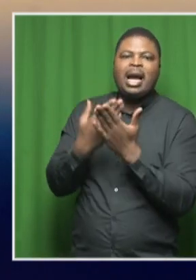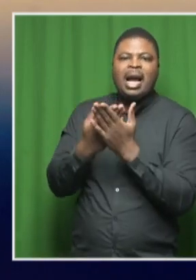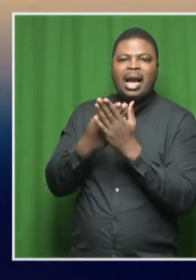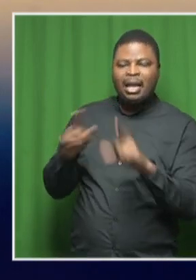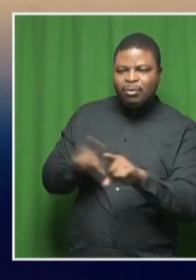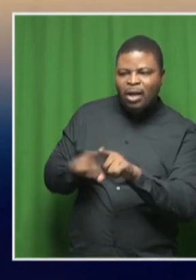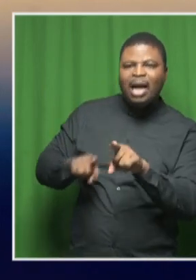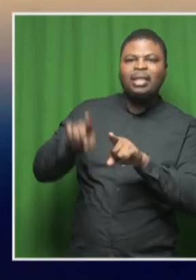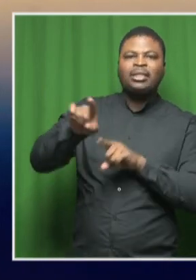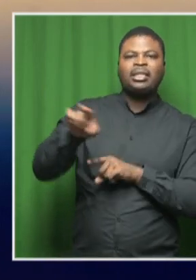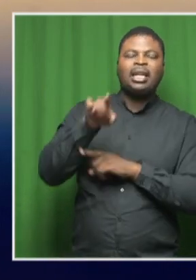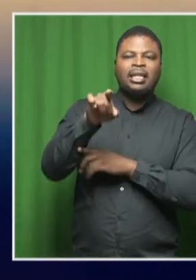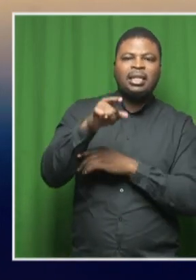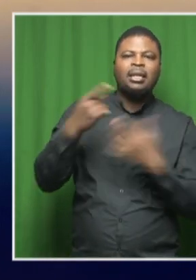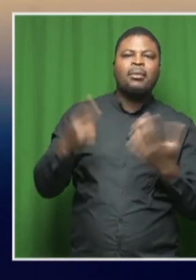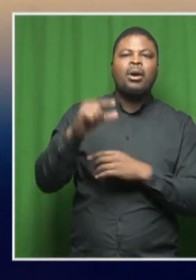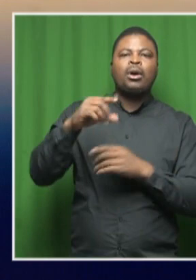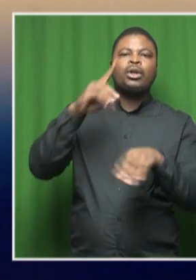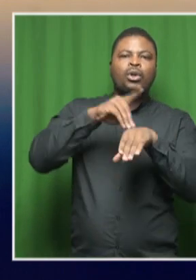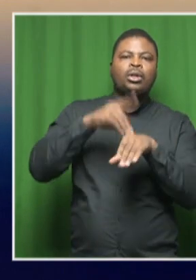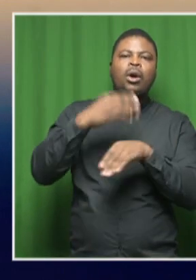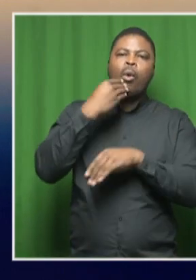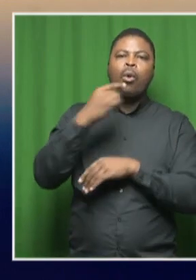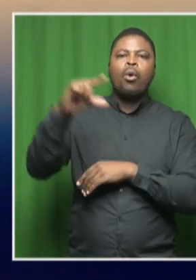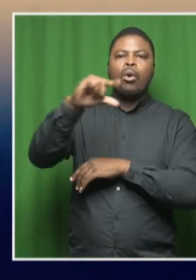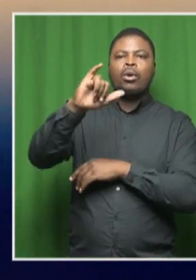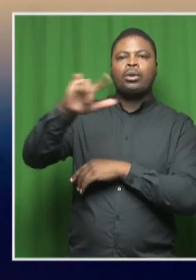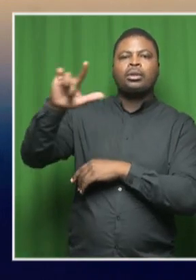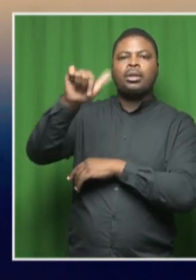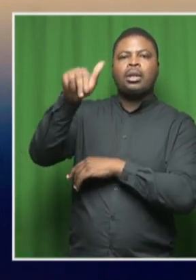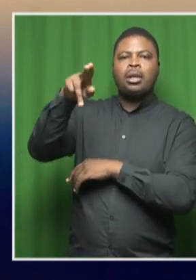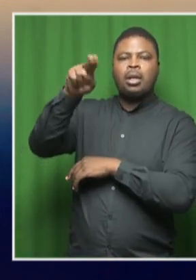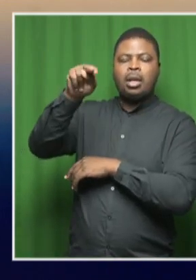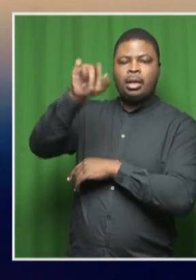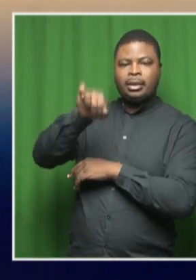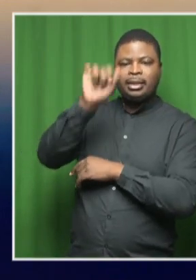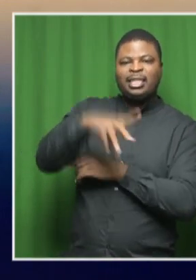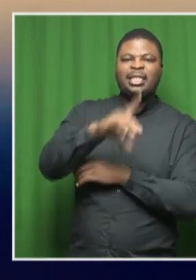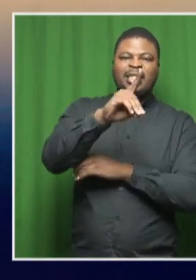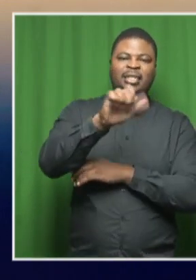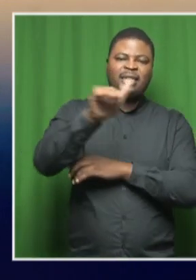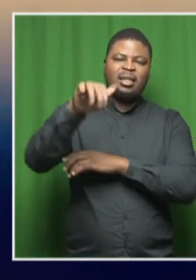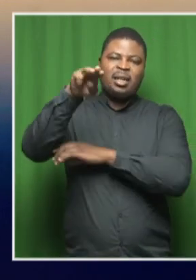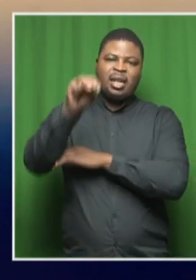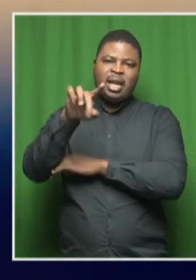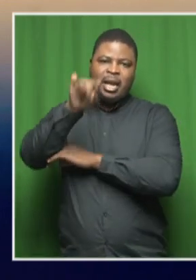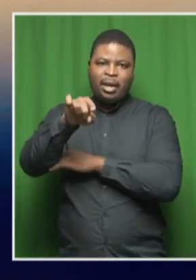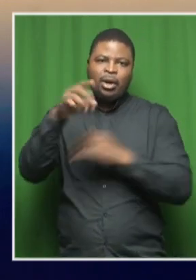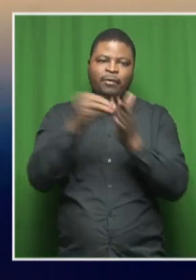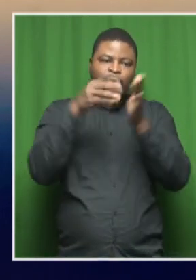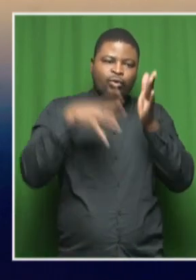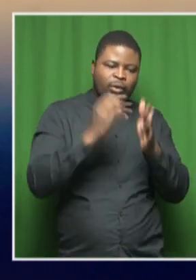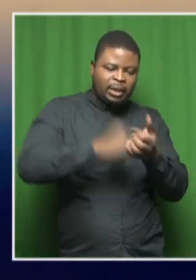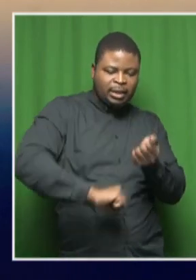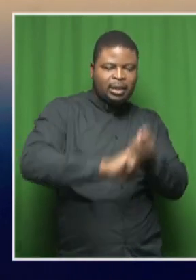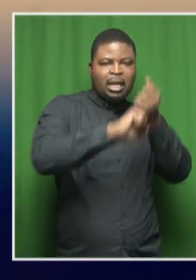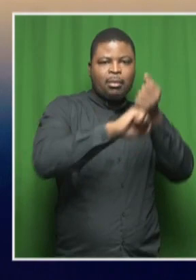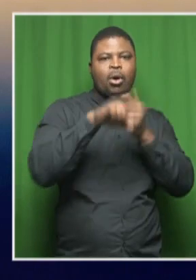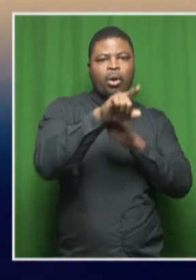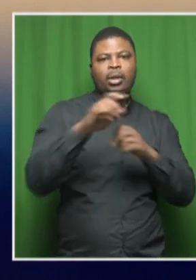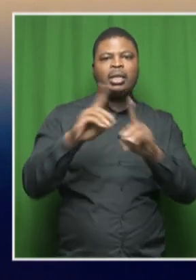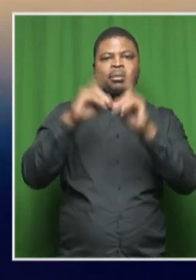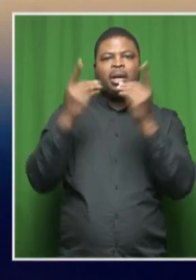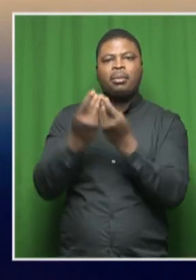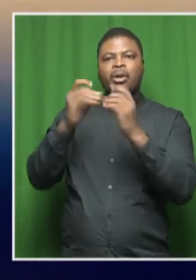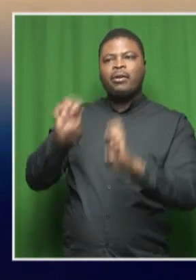productive. Dr. Gillian Mooney is Dean of Academic Development and Support at the Independent Institute of Education.